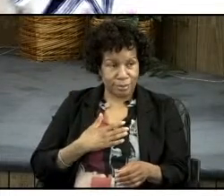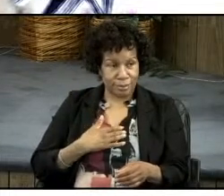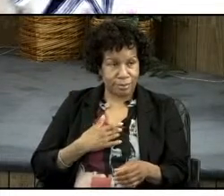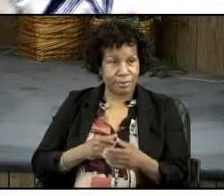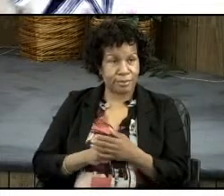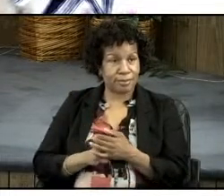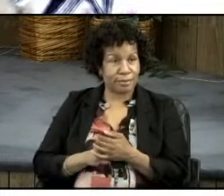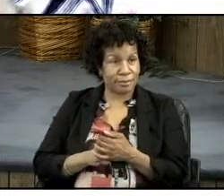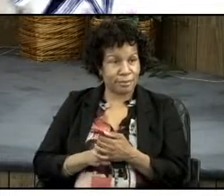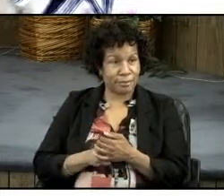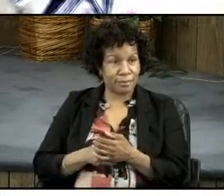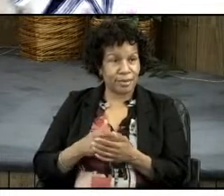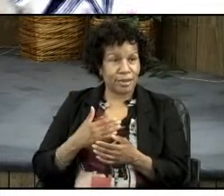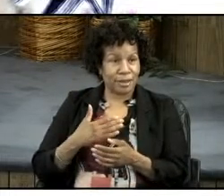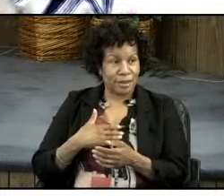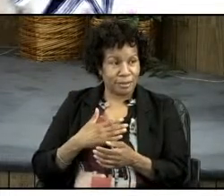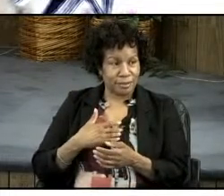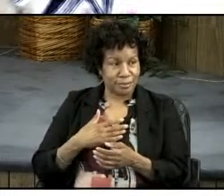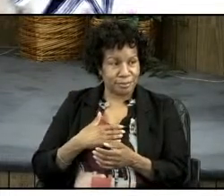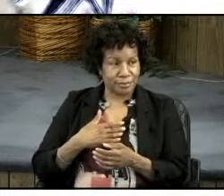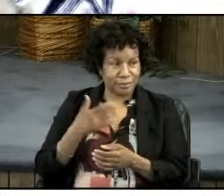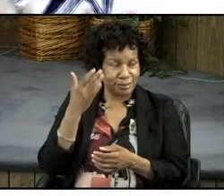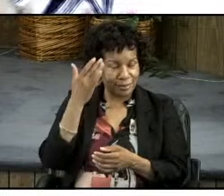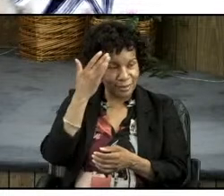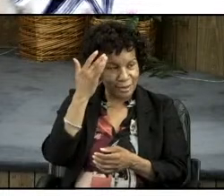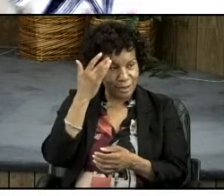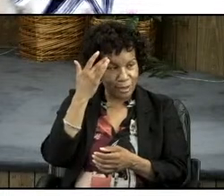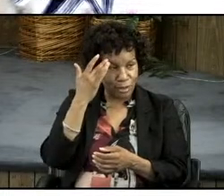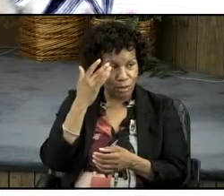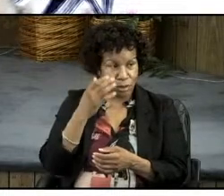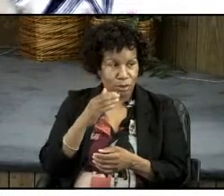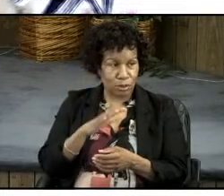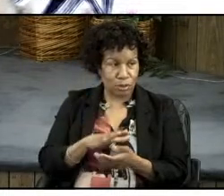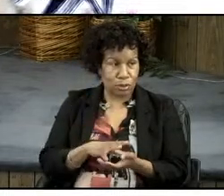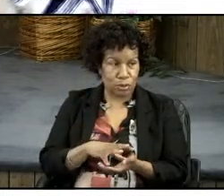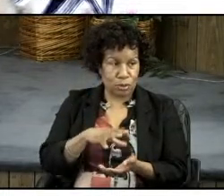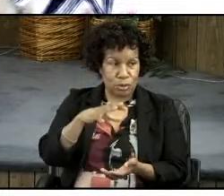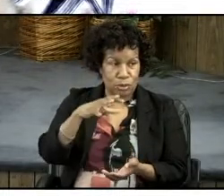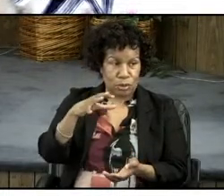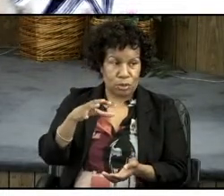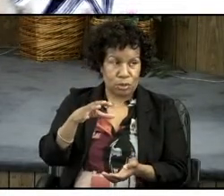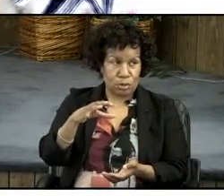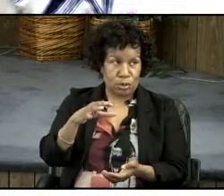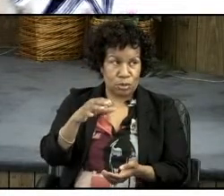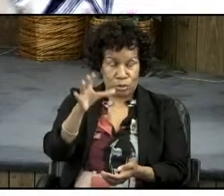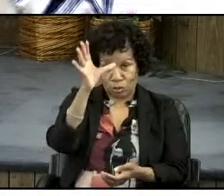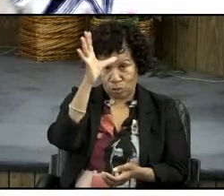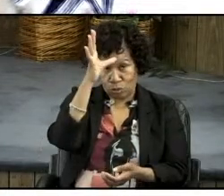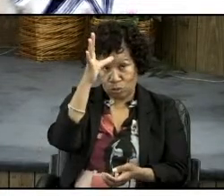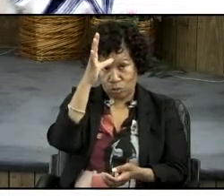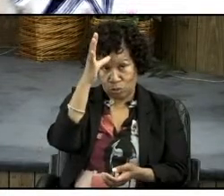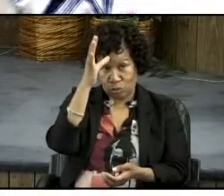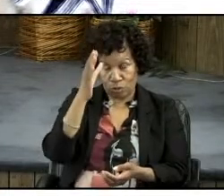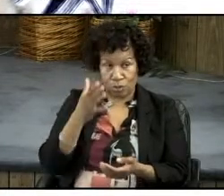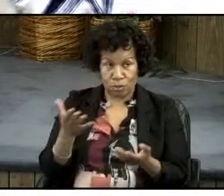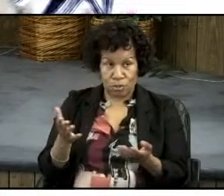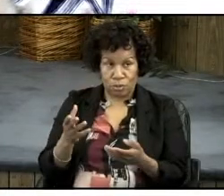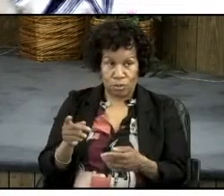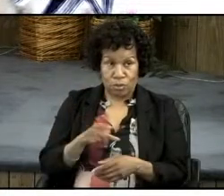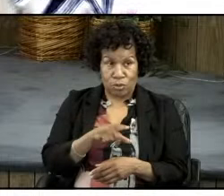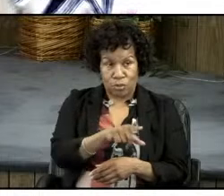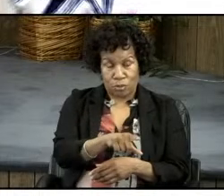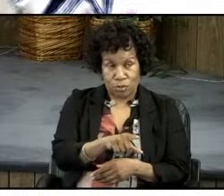I know Goliath is out there and he's asking for a champion, but I'm being exposed. I just can't go out there because I don't know what's going to